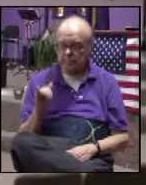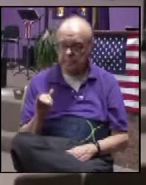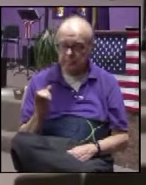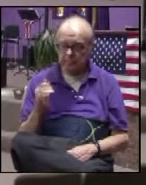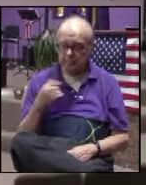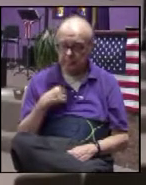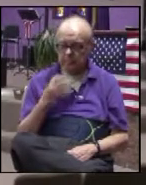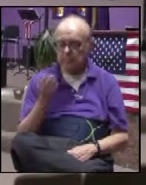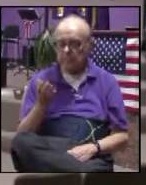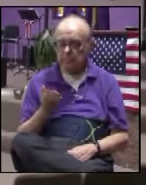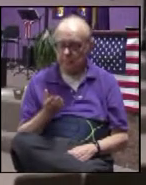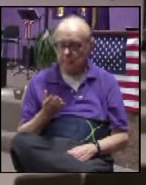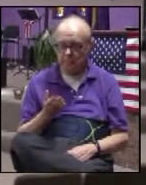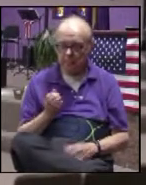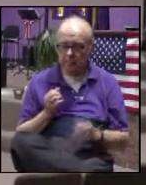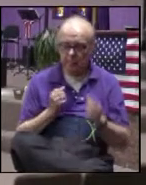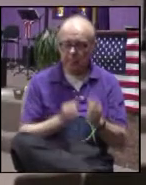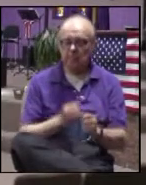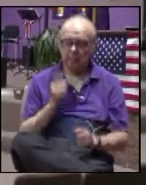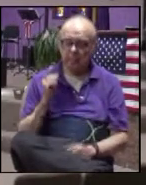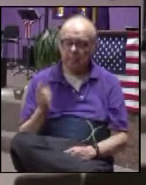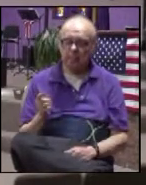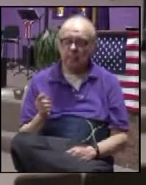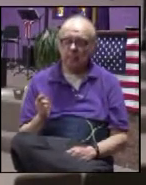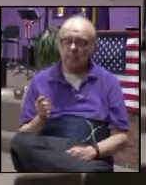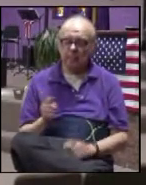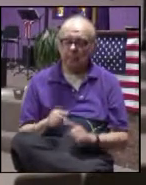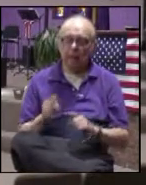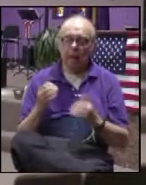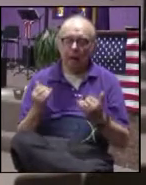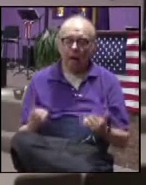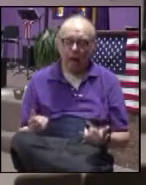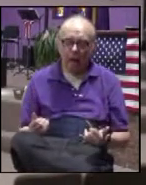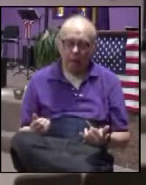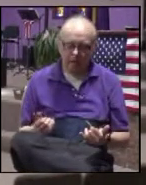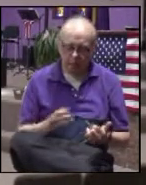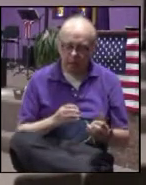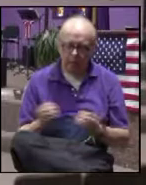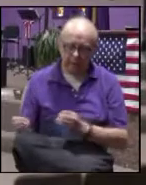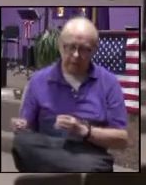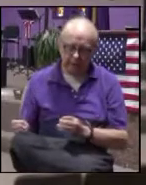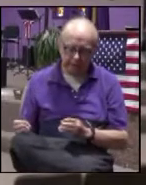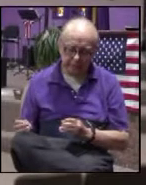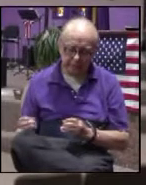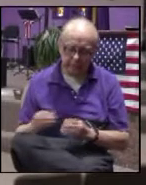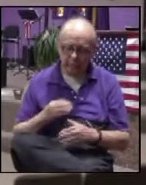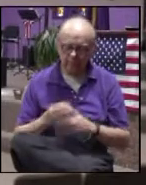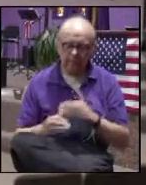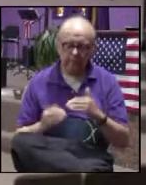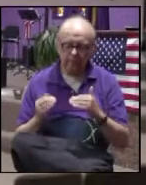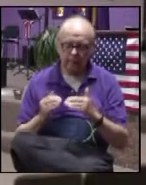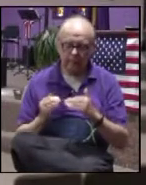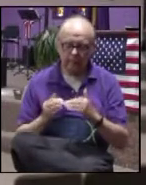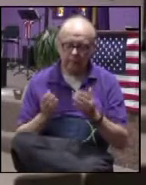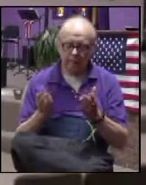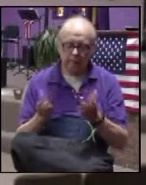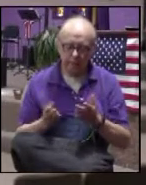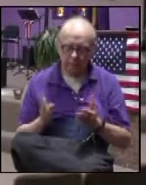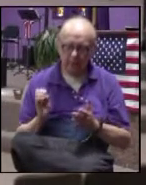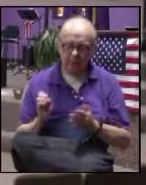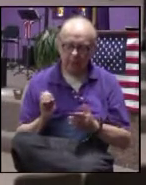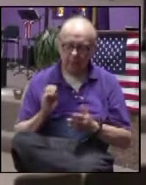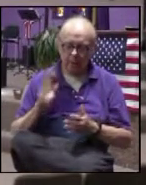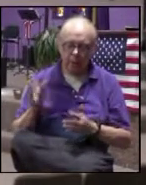I'm willing to follow you, but now I want to move to the next stage. I want to be